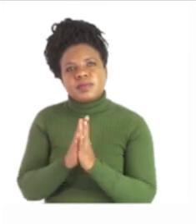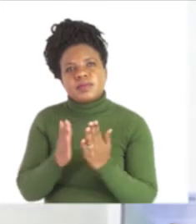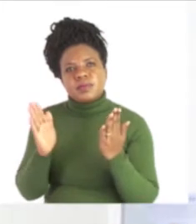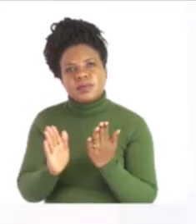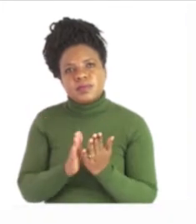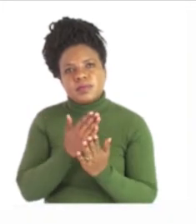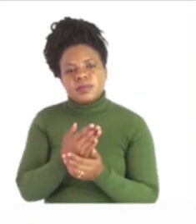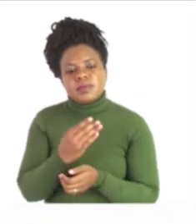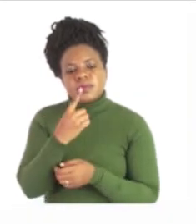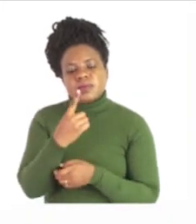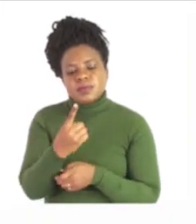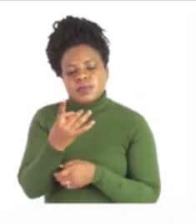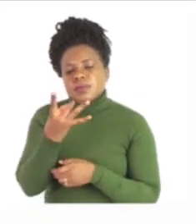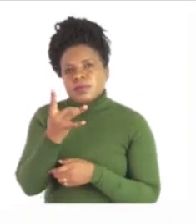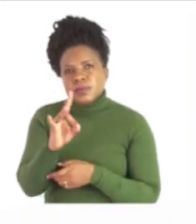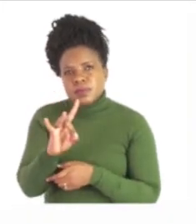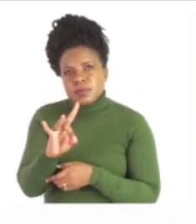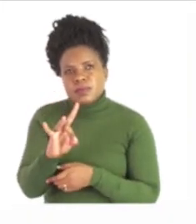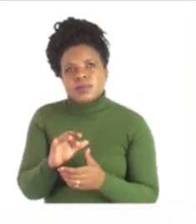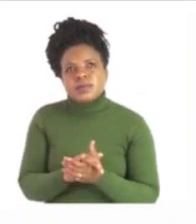18 on our booklet